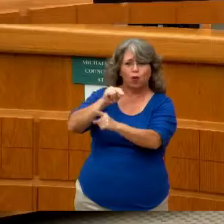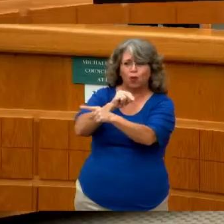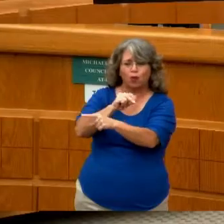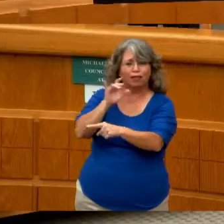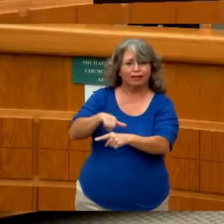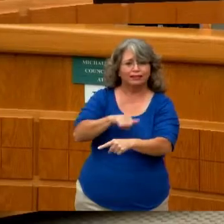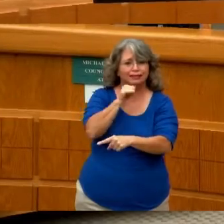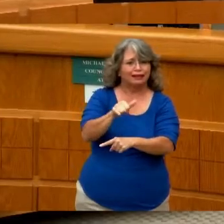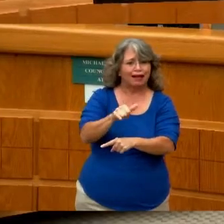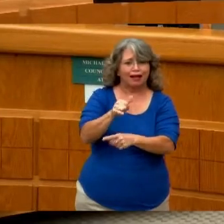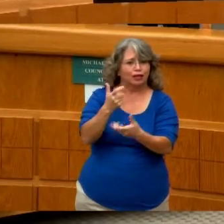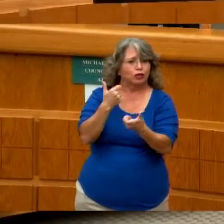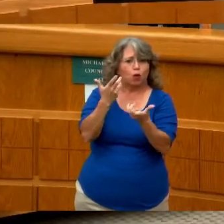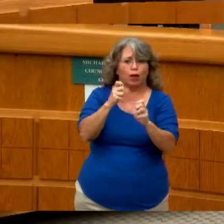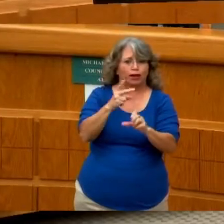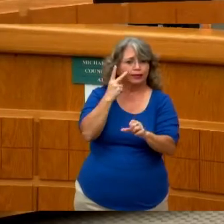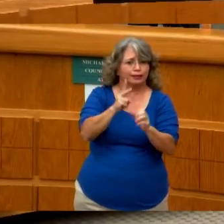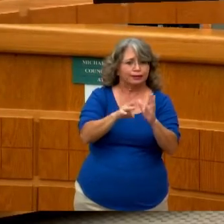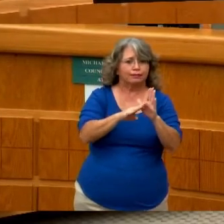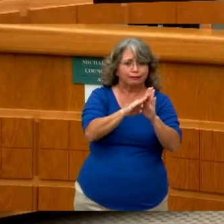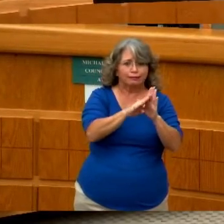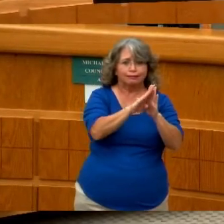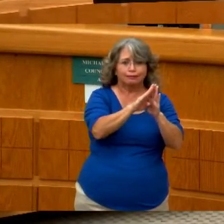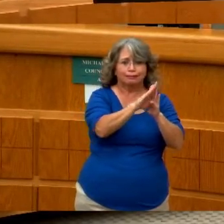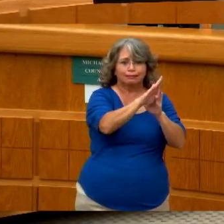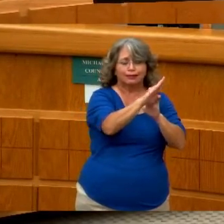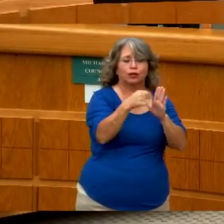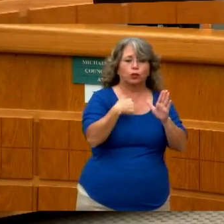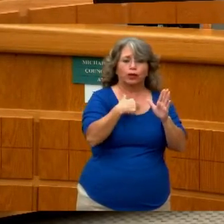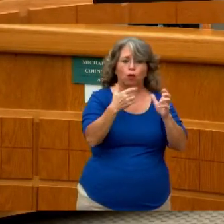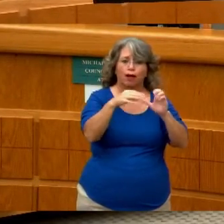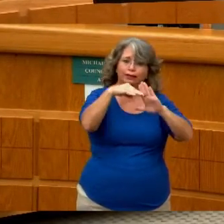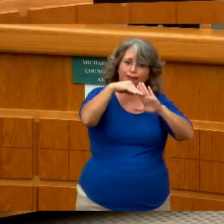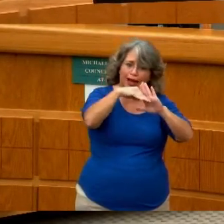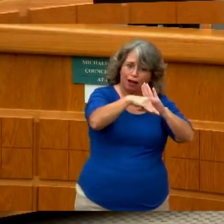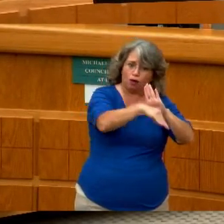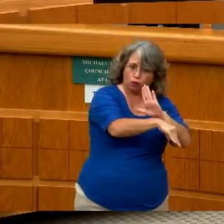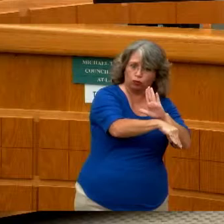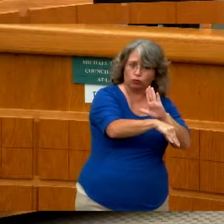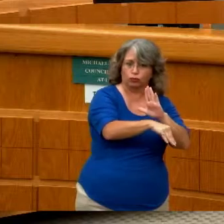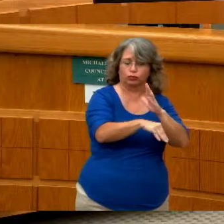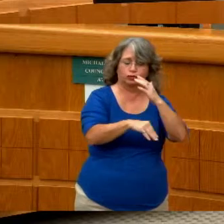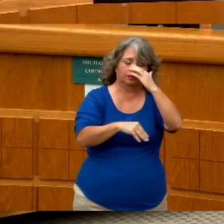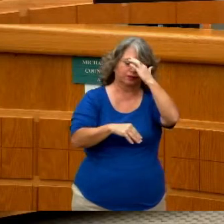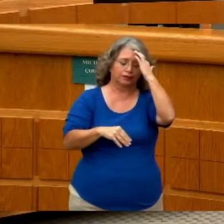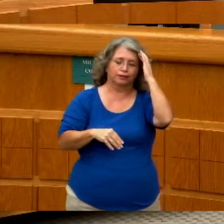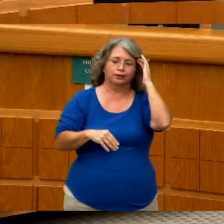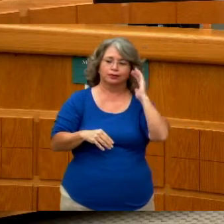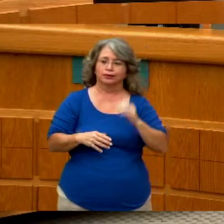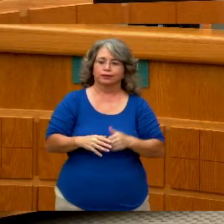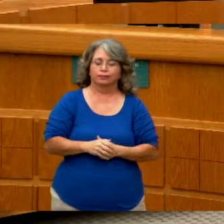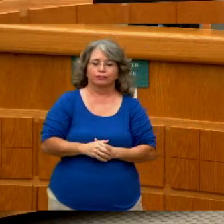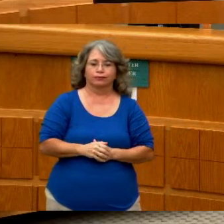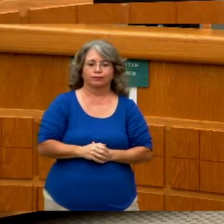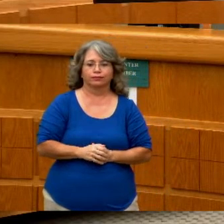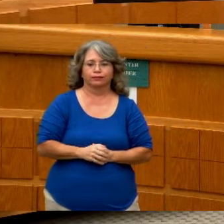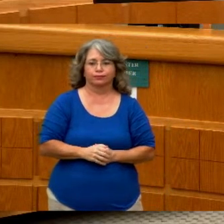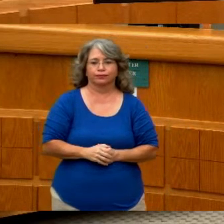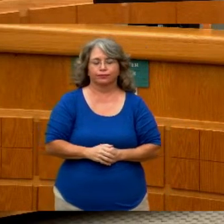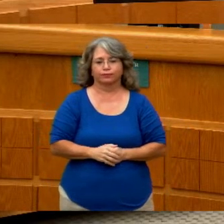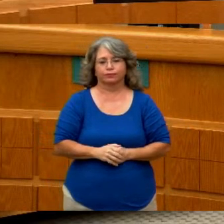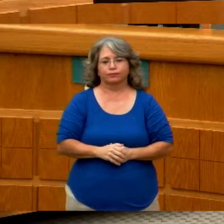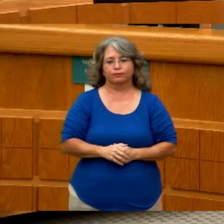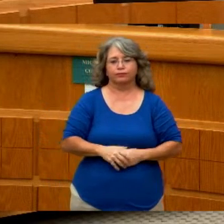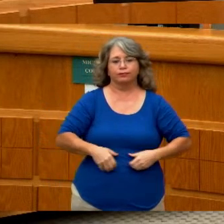We're not in the stock market. So you don't want to see these lines keep going up. We want them to go down. And so